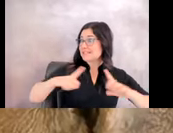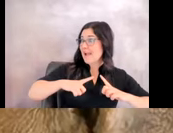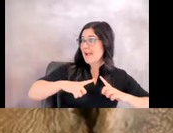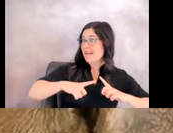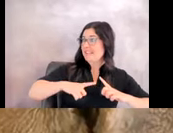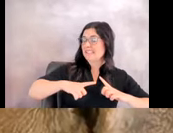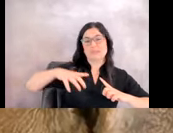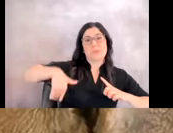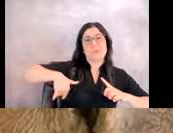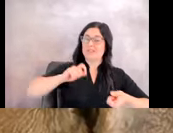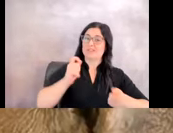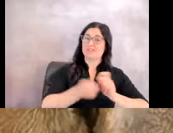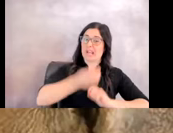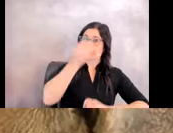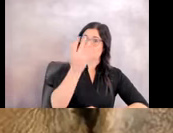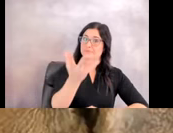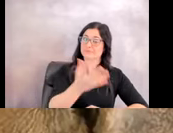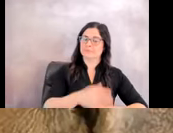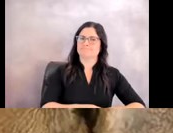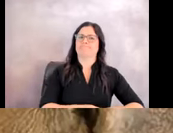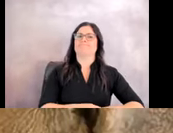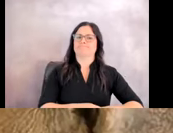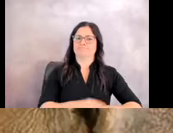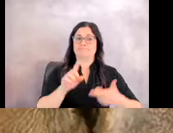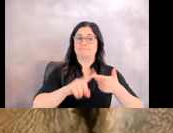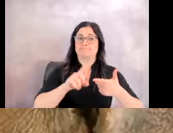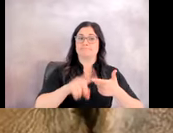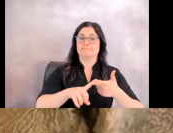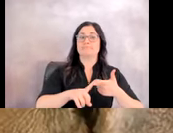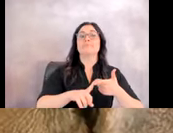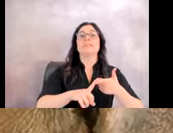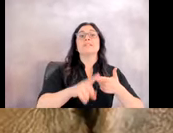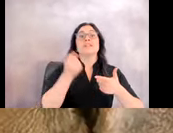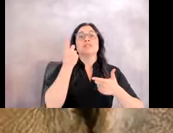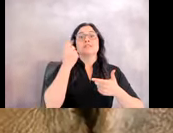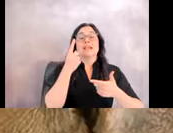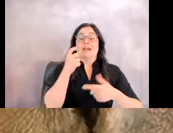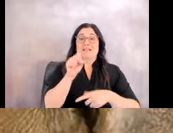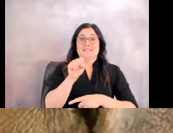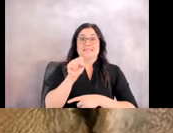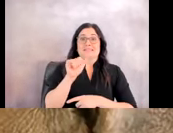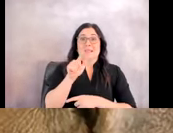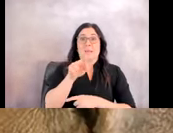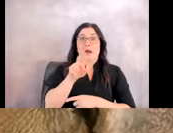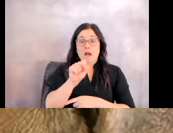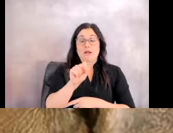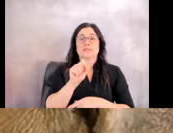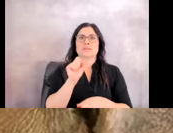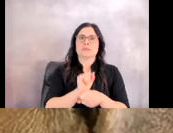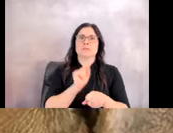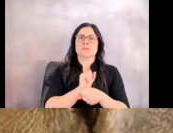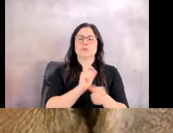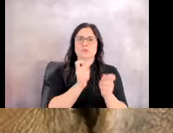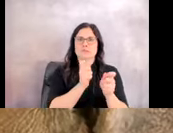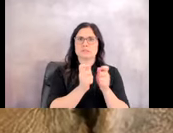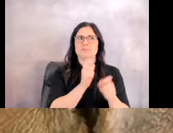to change. It takes work to modify your syllabus or to, you know, make things equity